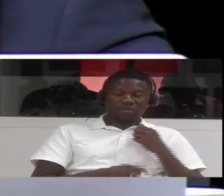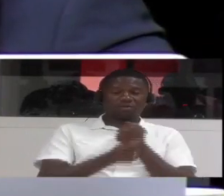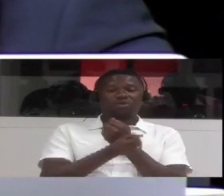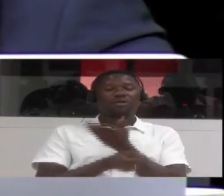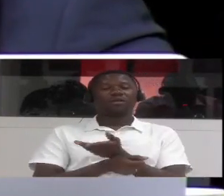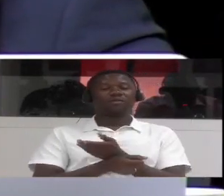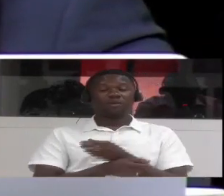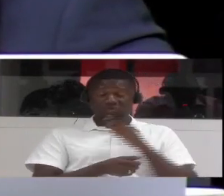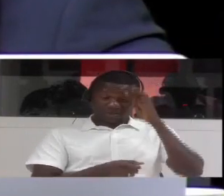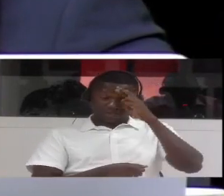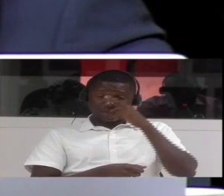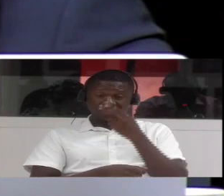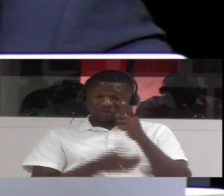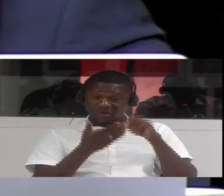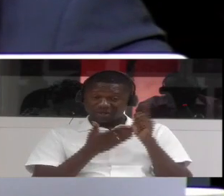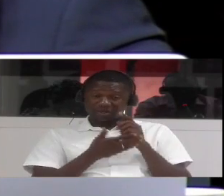And